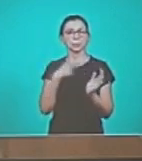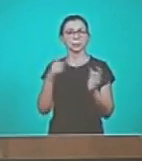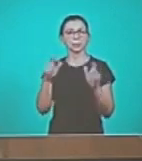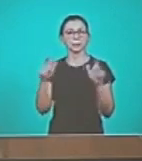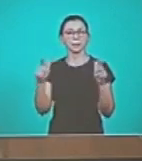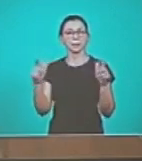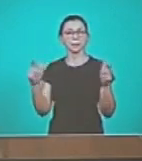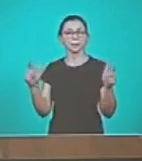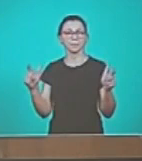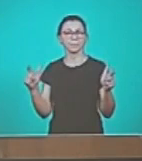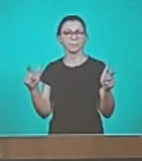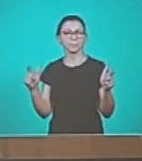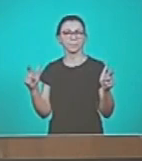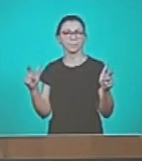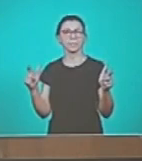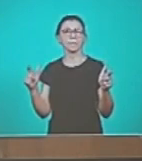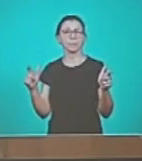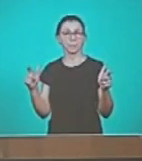are